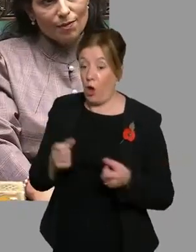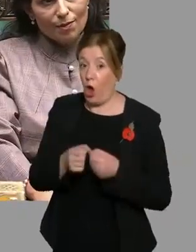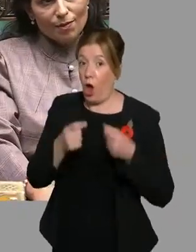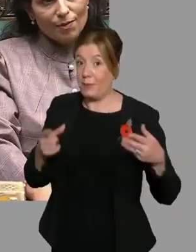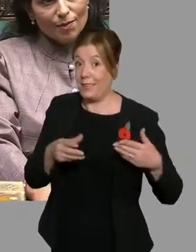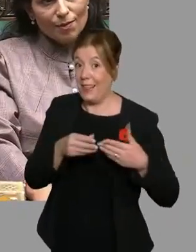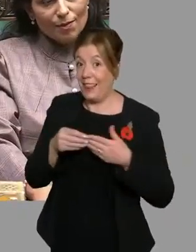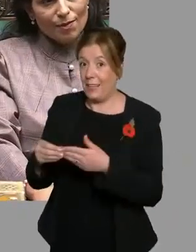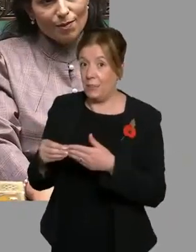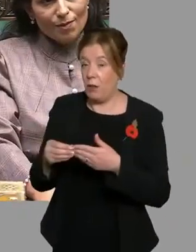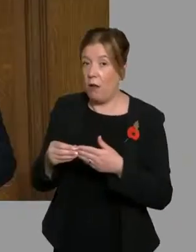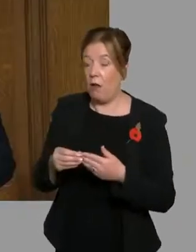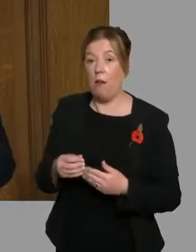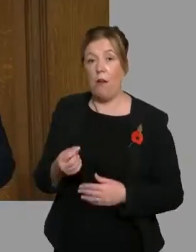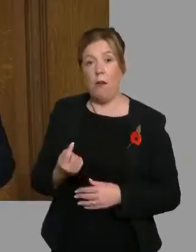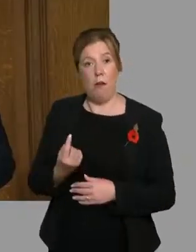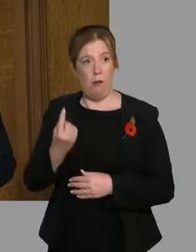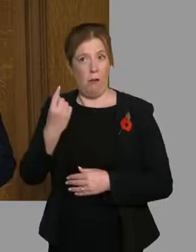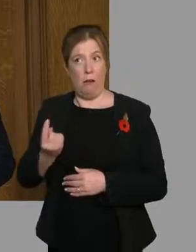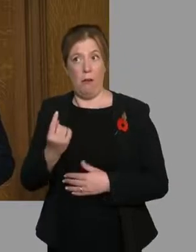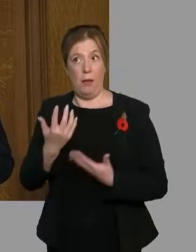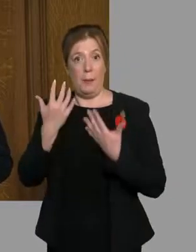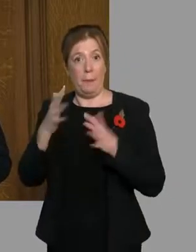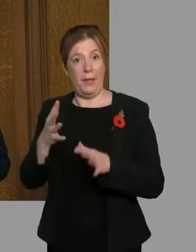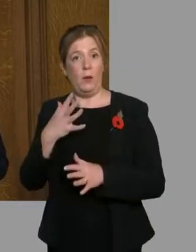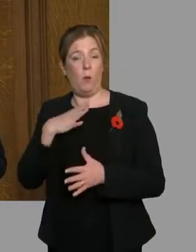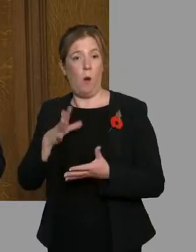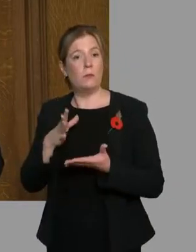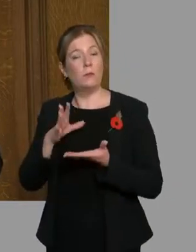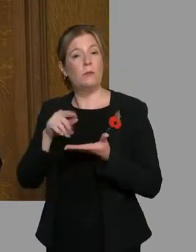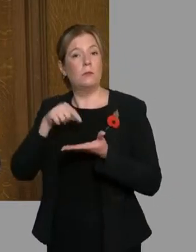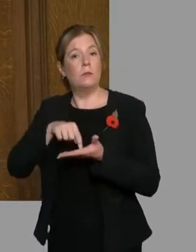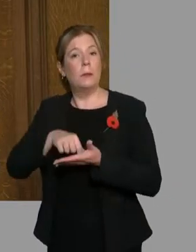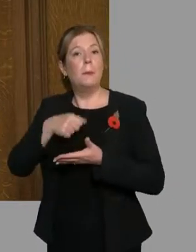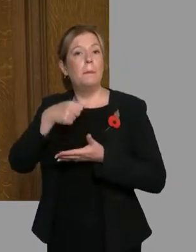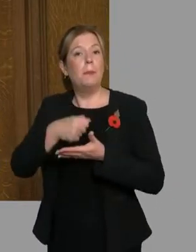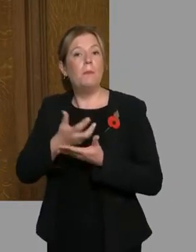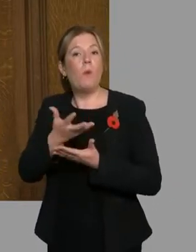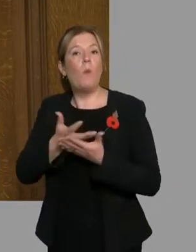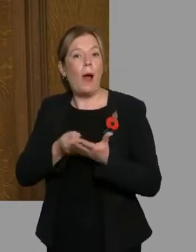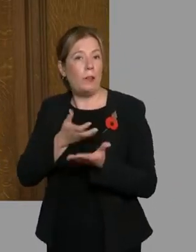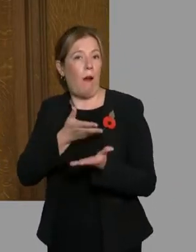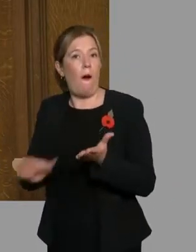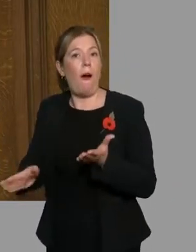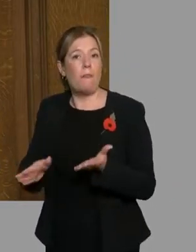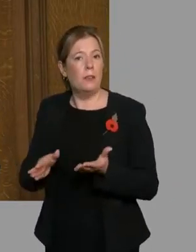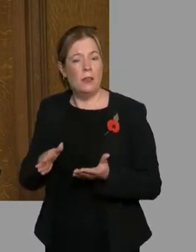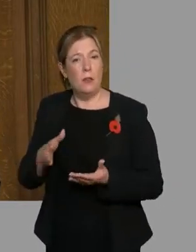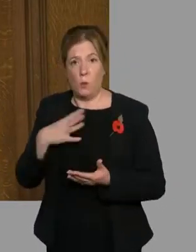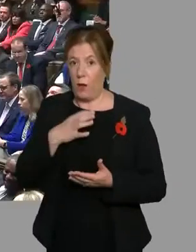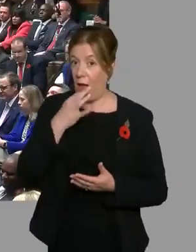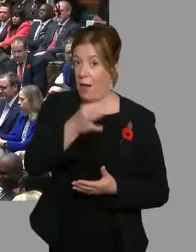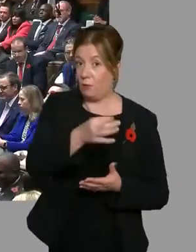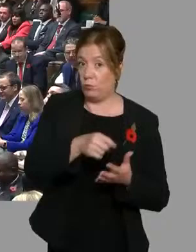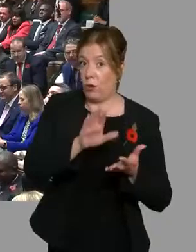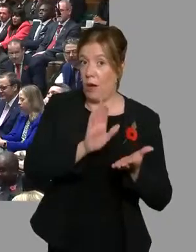Will the Prime Minister pledge to protect the minimum wage and increase it in this Parliament as finances